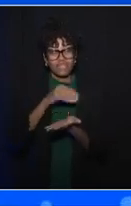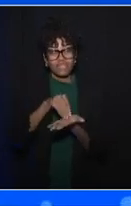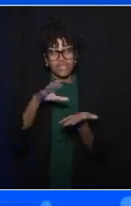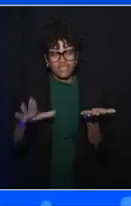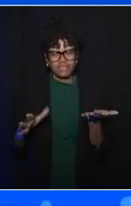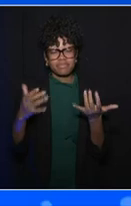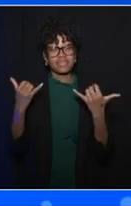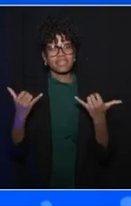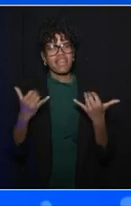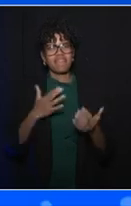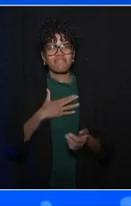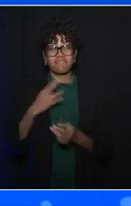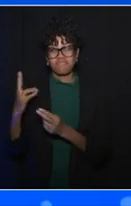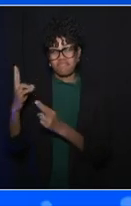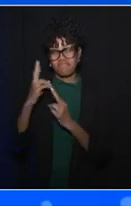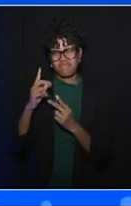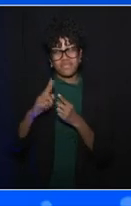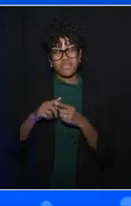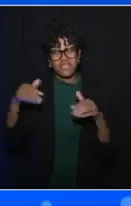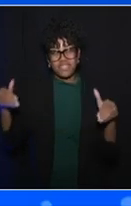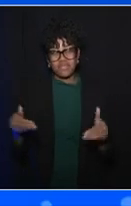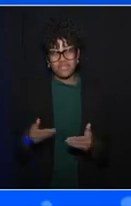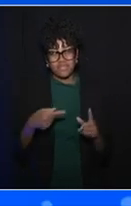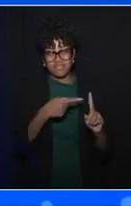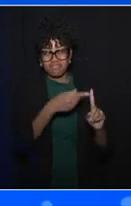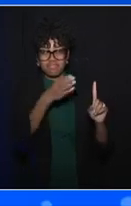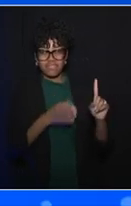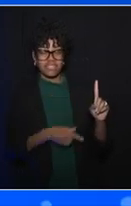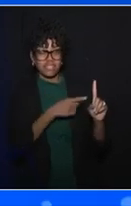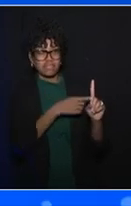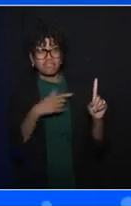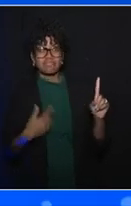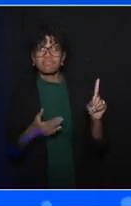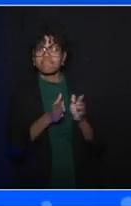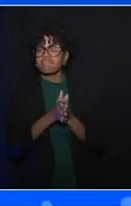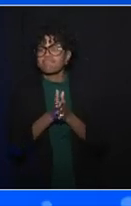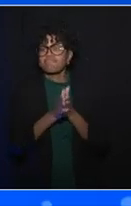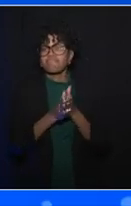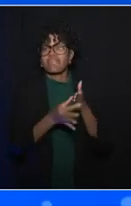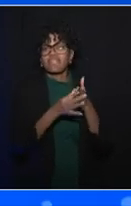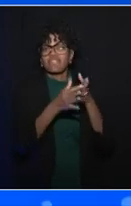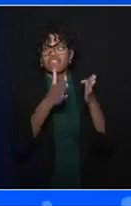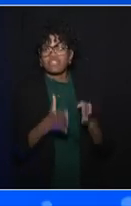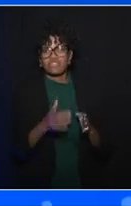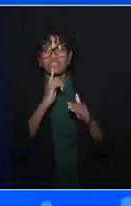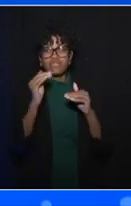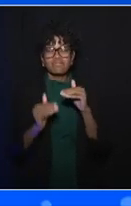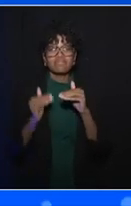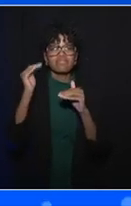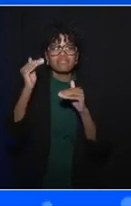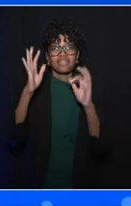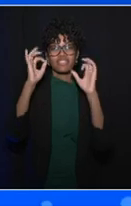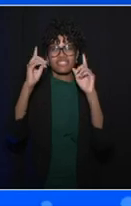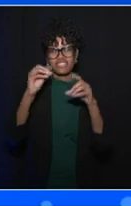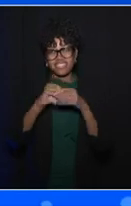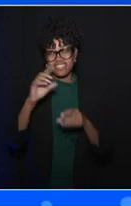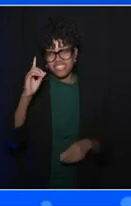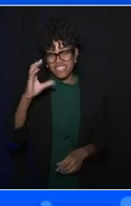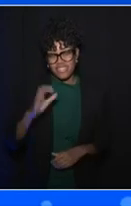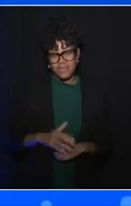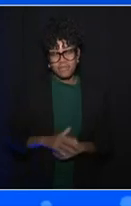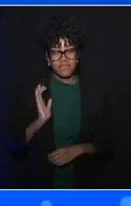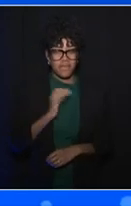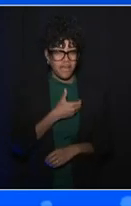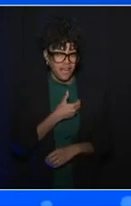my privilege to introduce someone who has been a steadfast leader in advancing education in the District of Columbia, our very